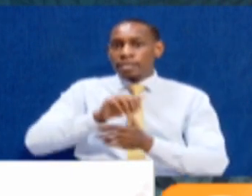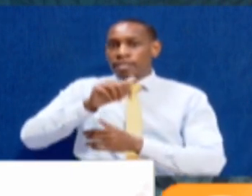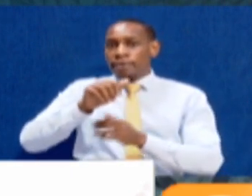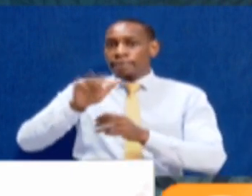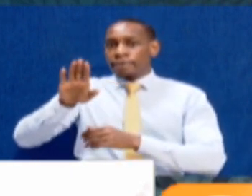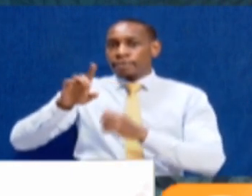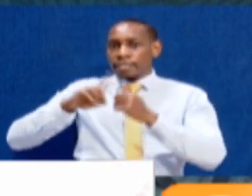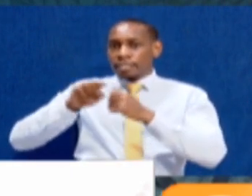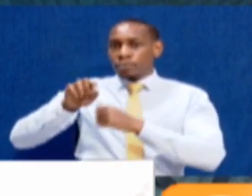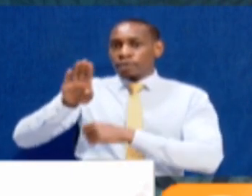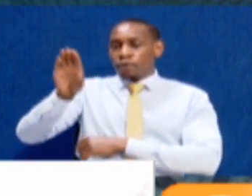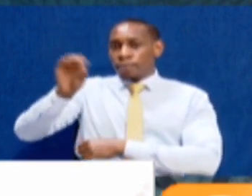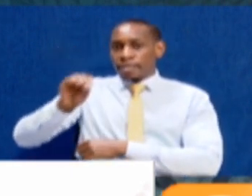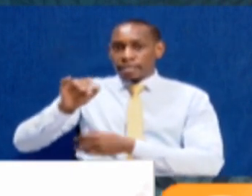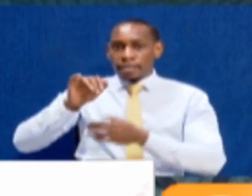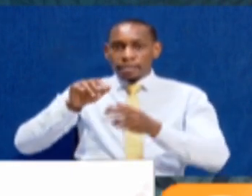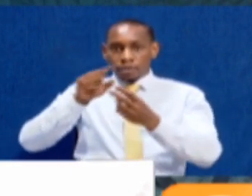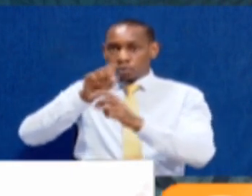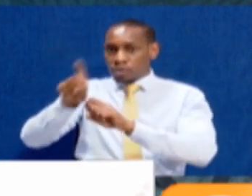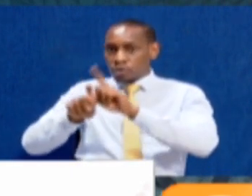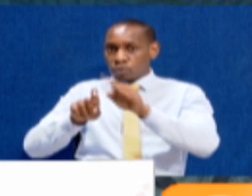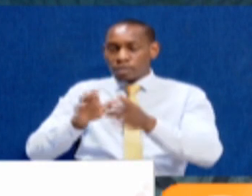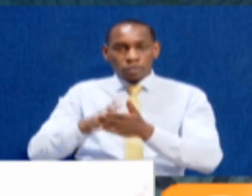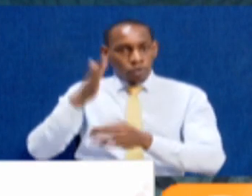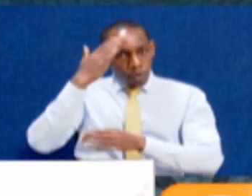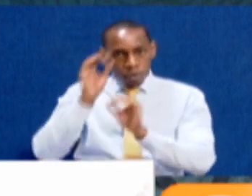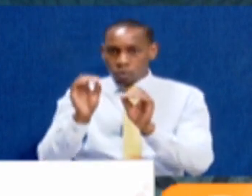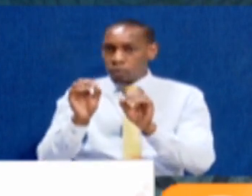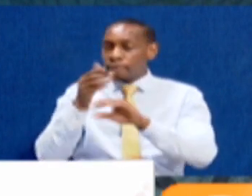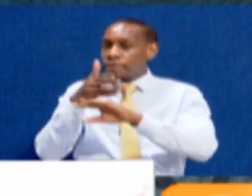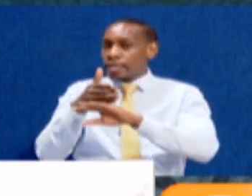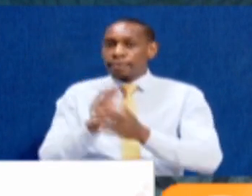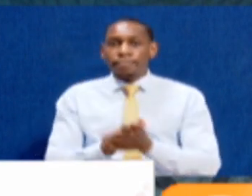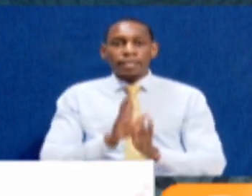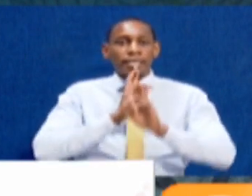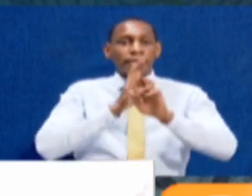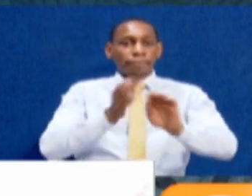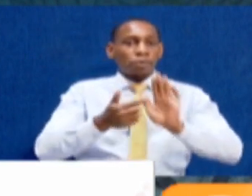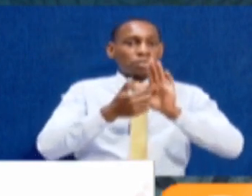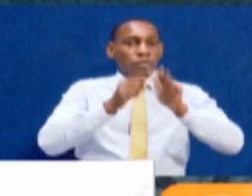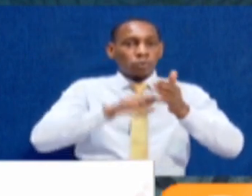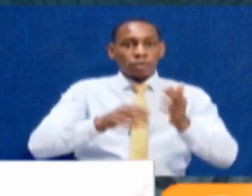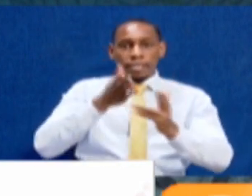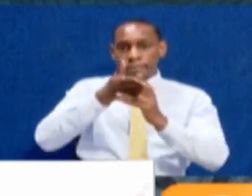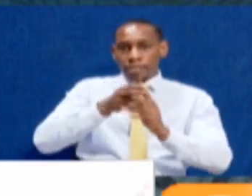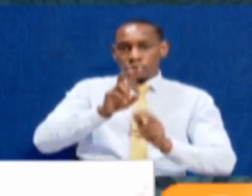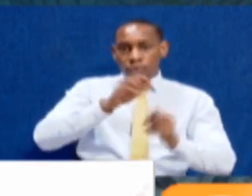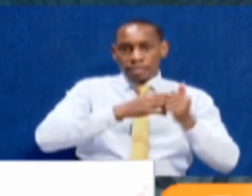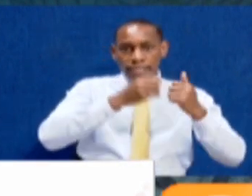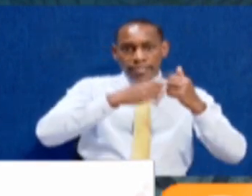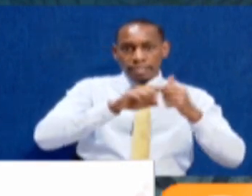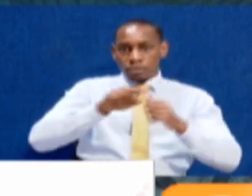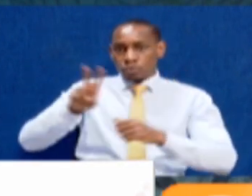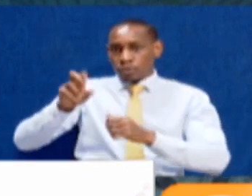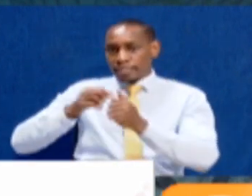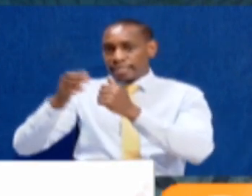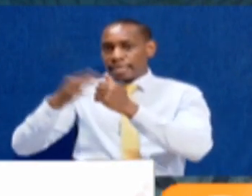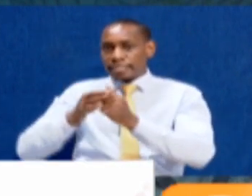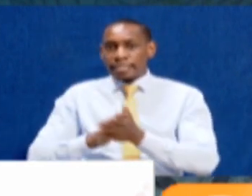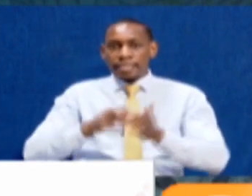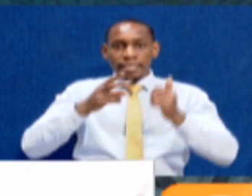whereas 56.4% of those sampled were not aware of the same. The report also showed that between 2016 and